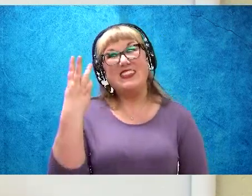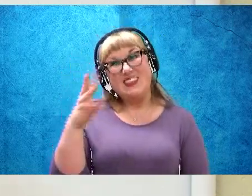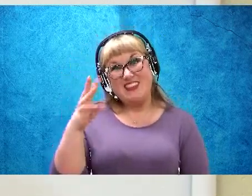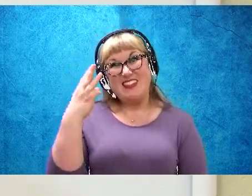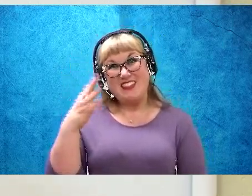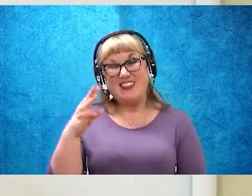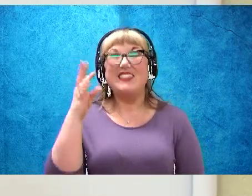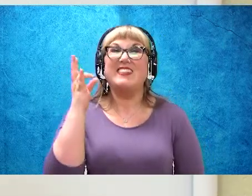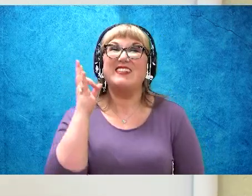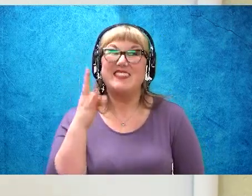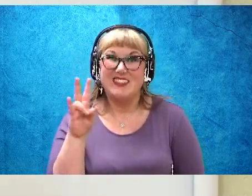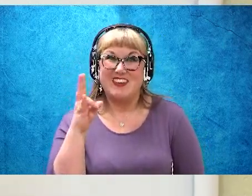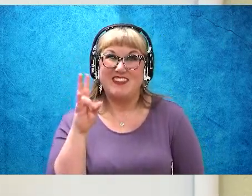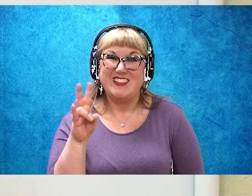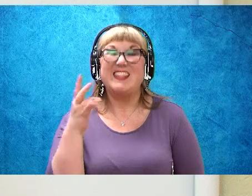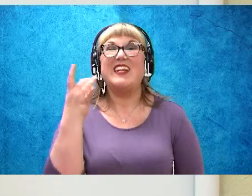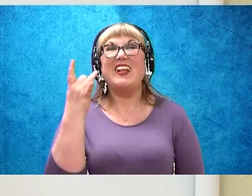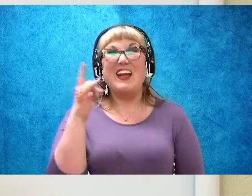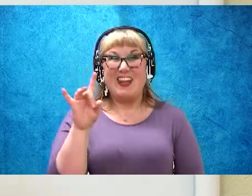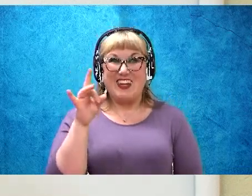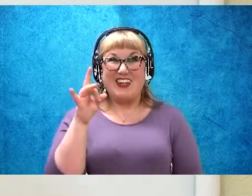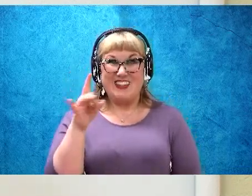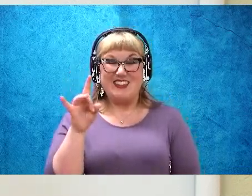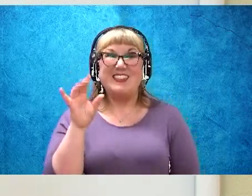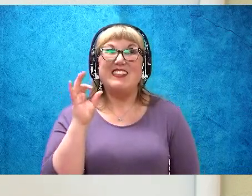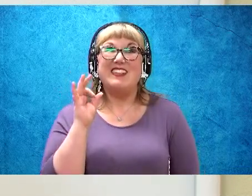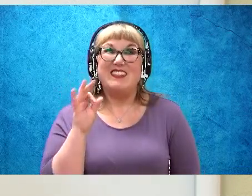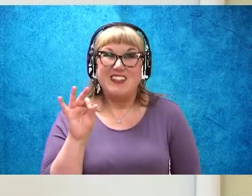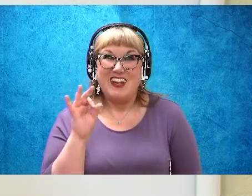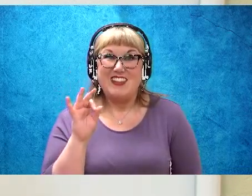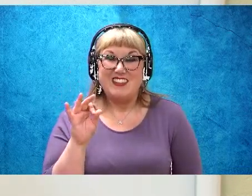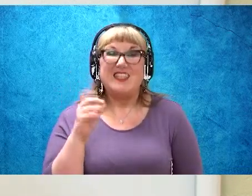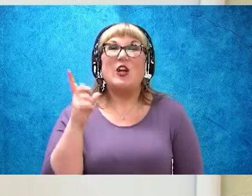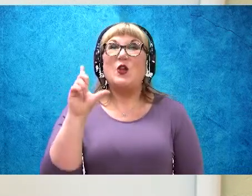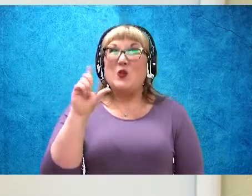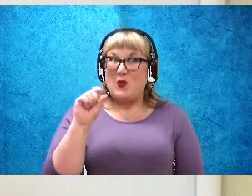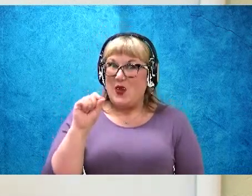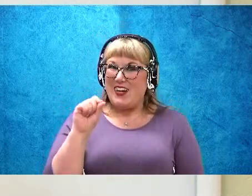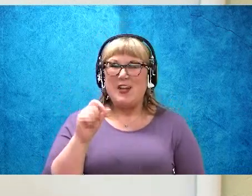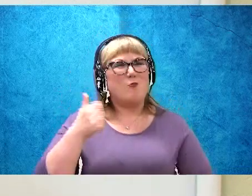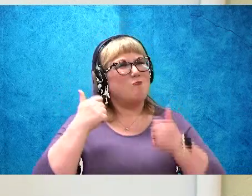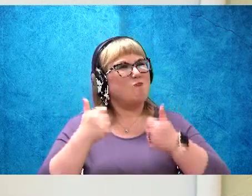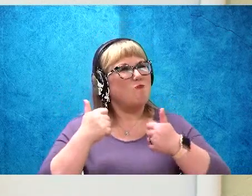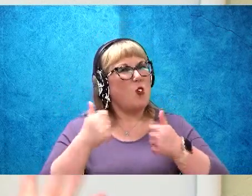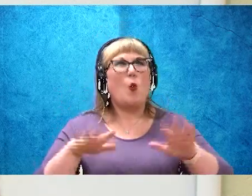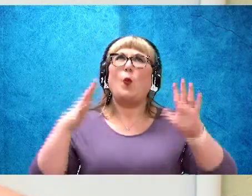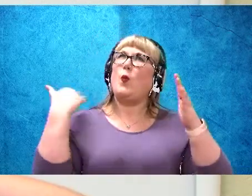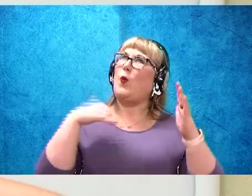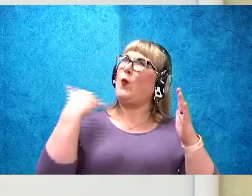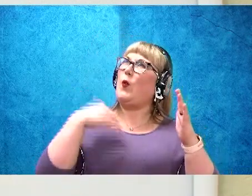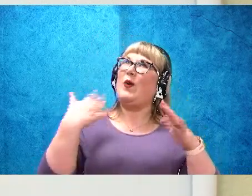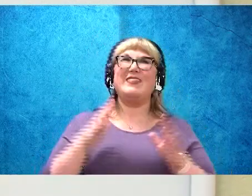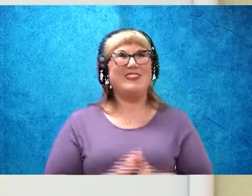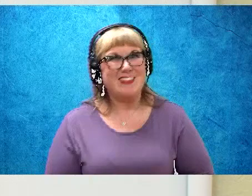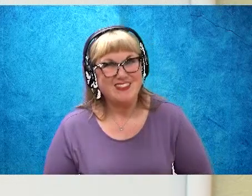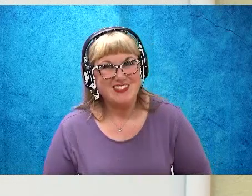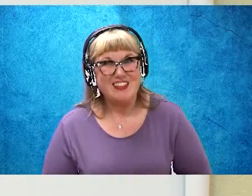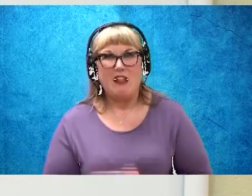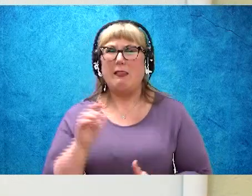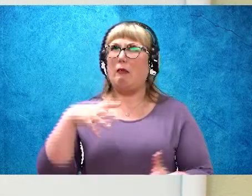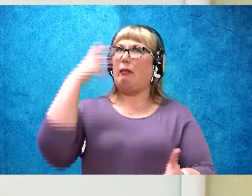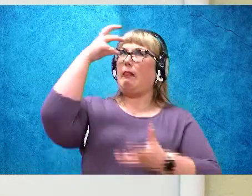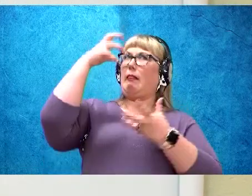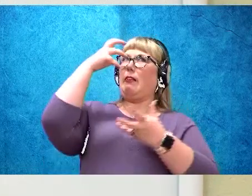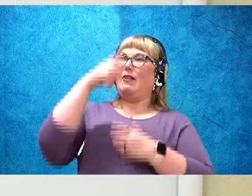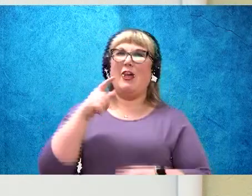15, 16, 17, 18, 19, 20. Whew. Whew, that made me dizzy.